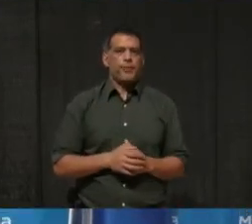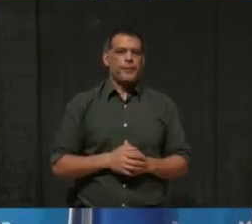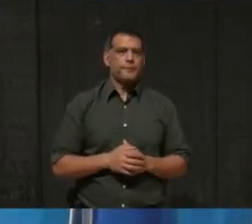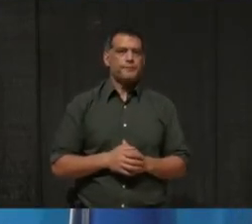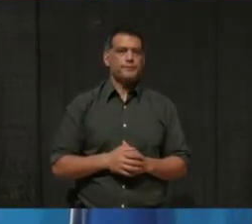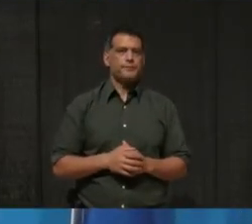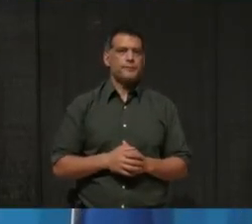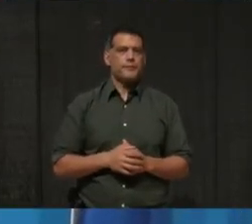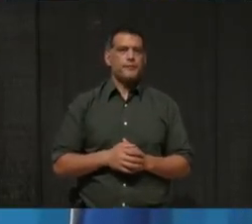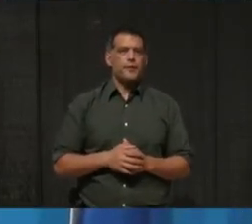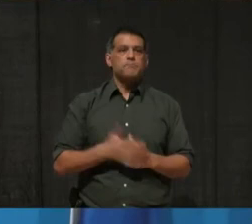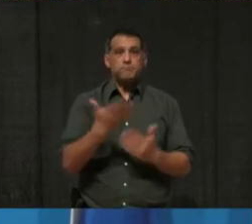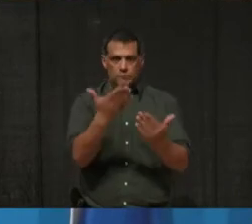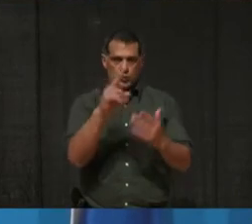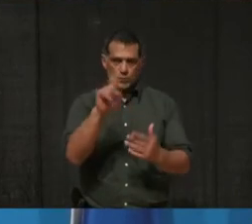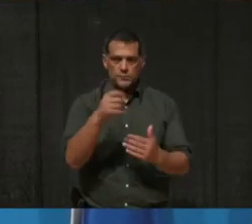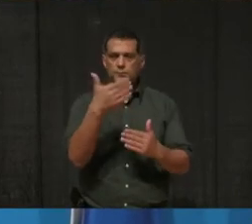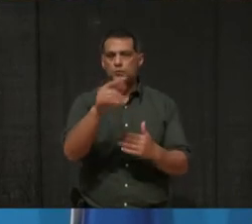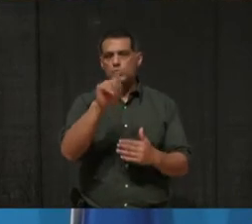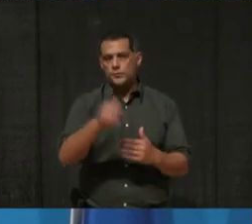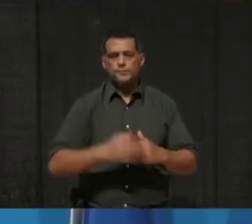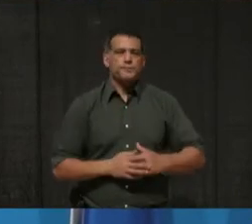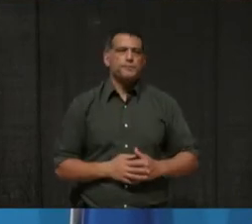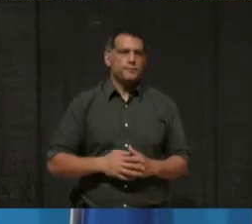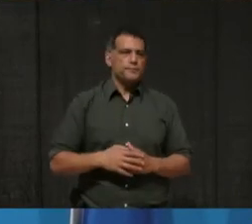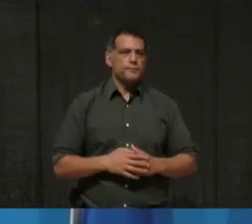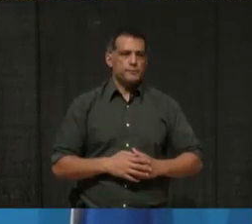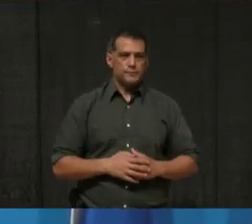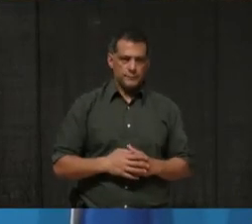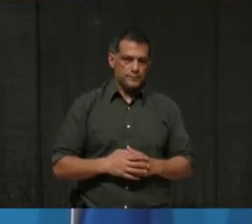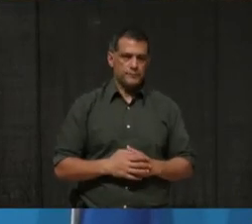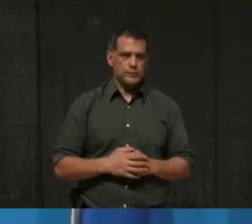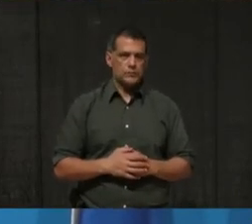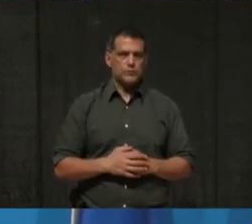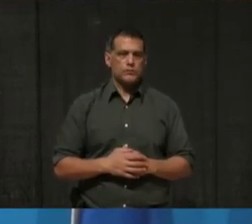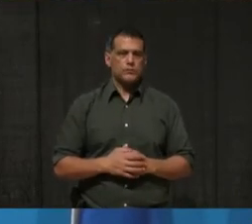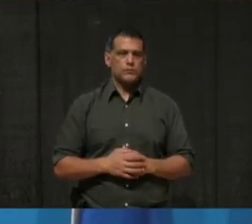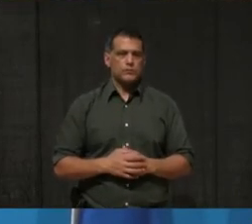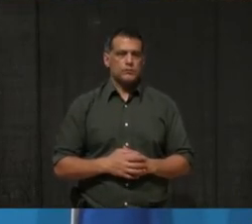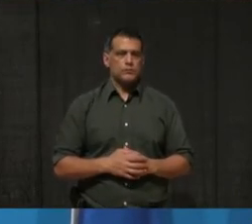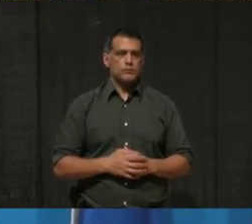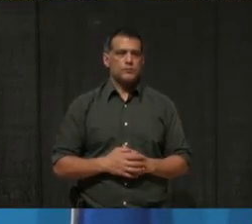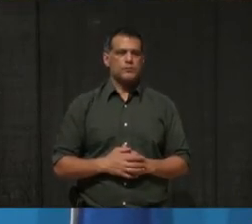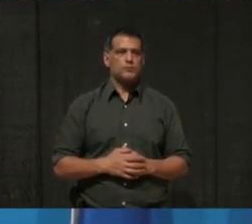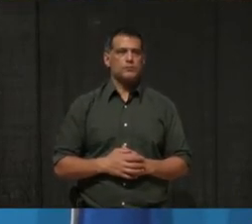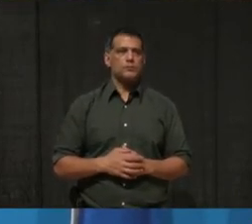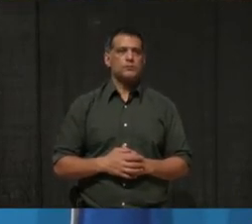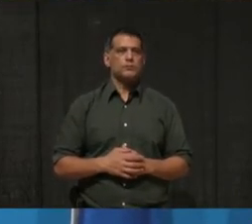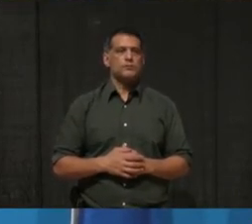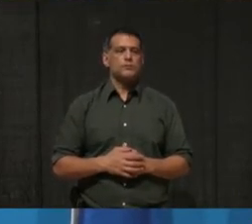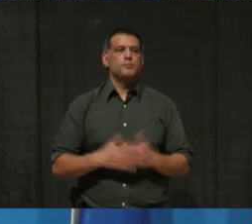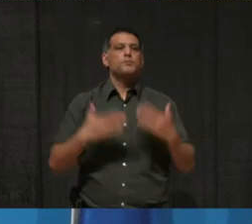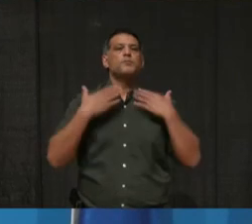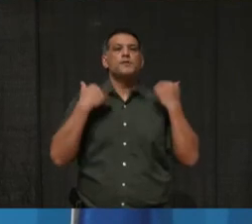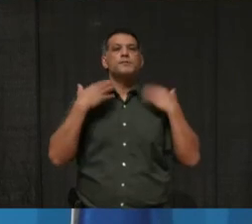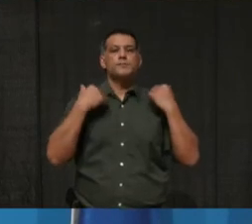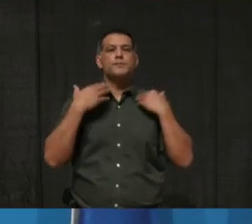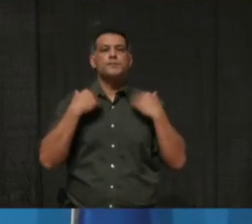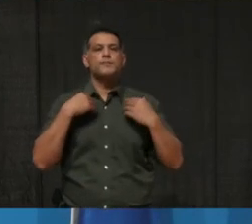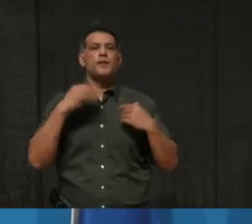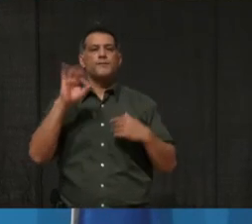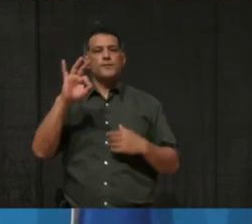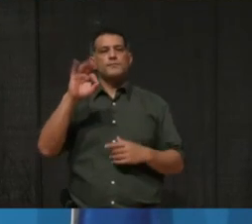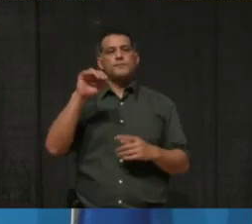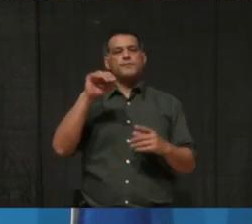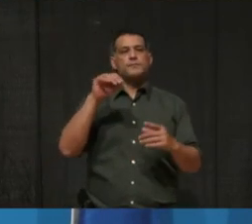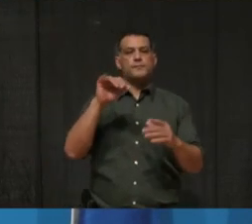Sure, go ahead, Stephanie. So you mentioned in your remarks that the ministry has flagged barriers to investigation. So could you elaborate